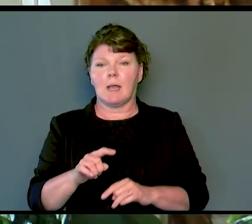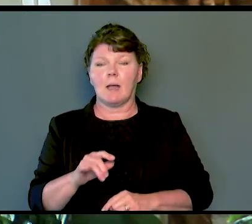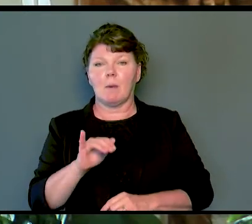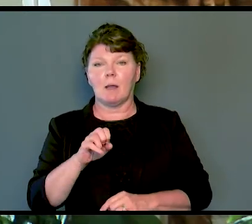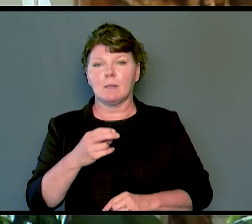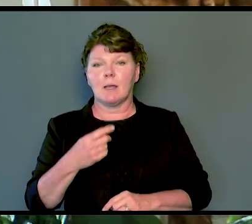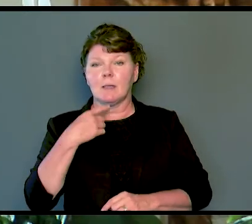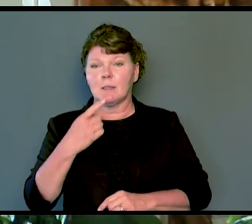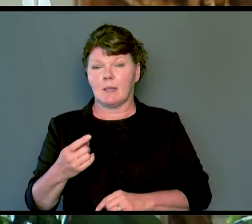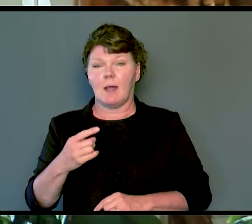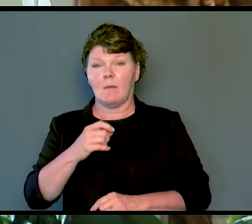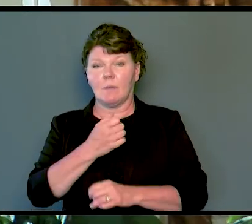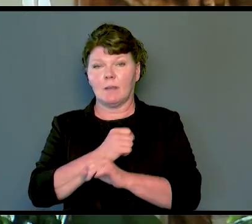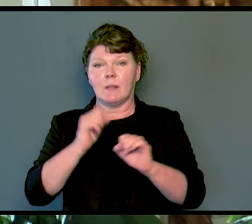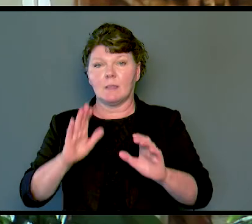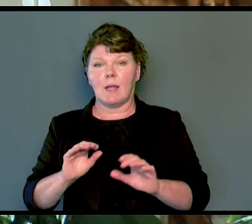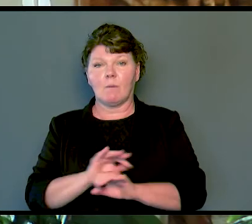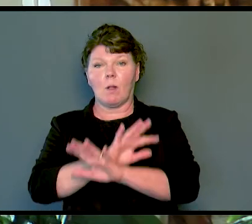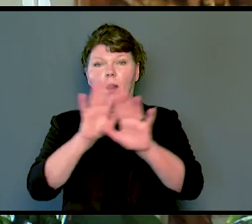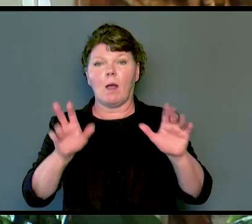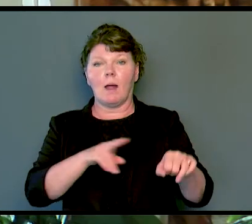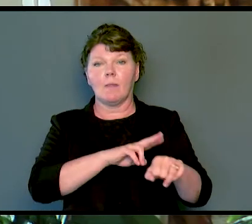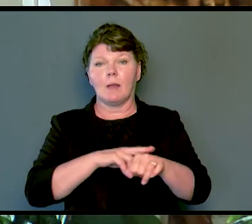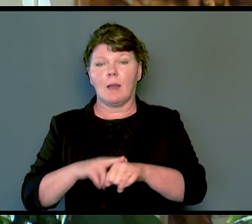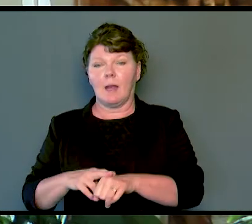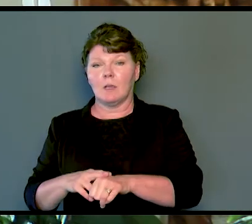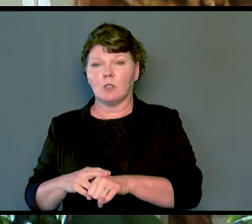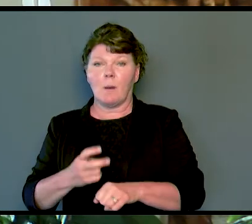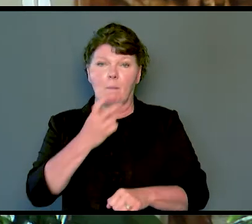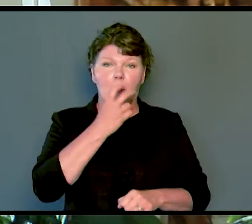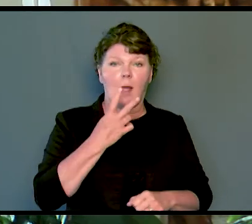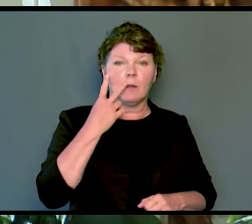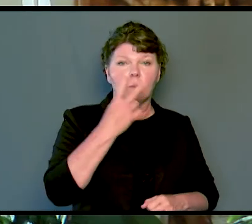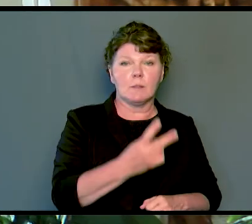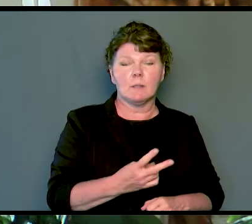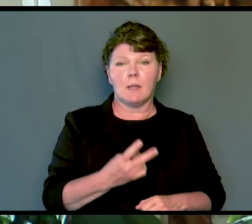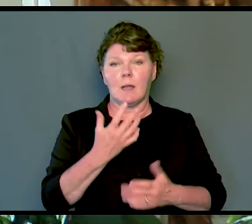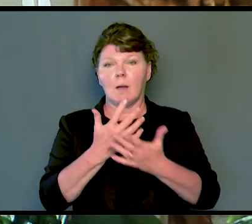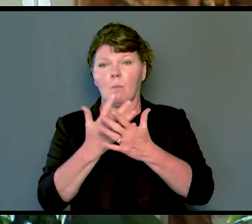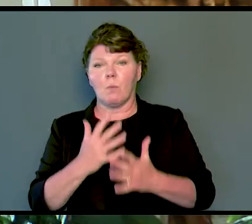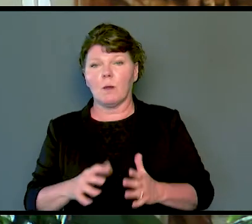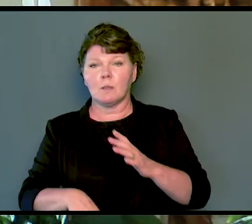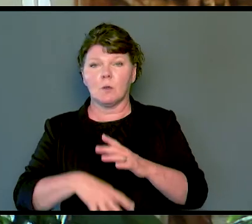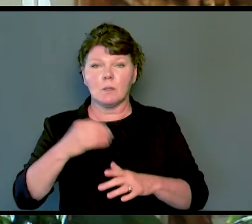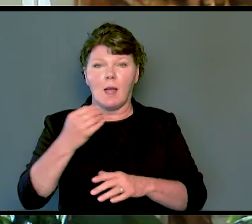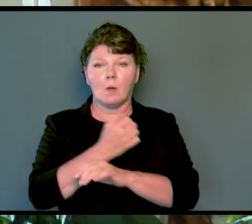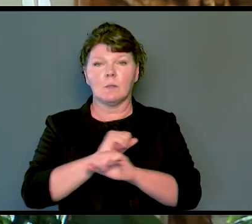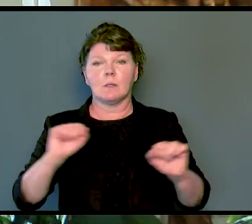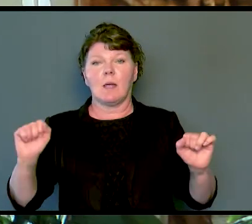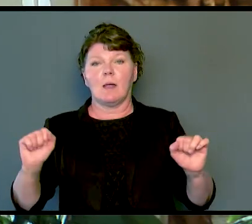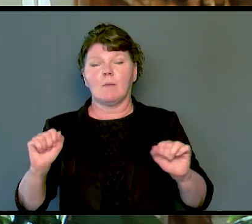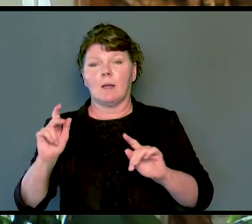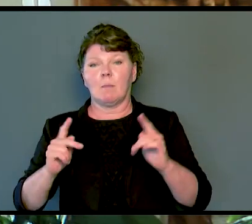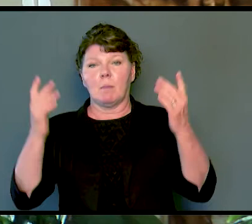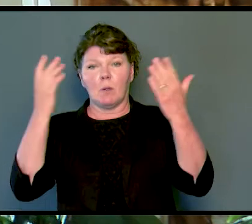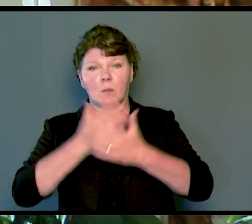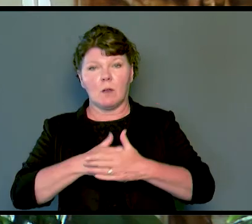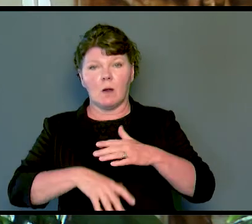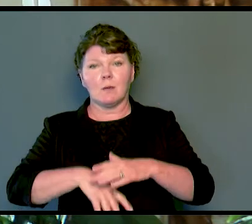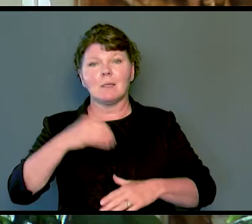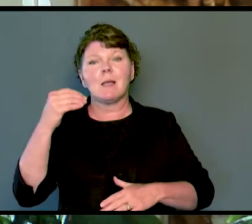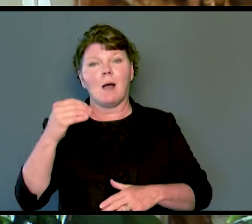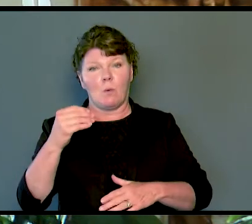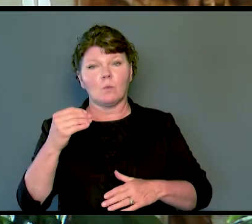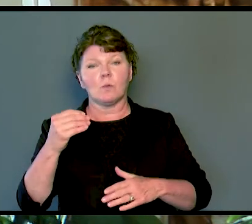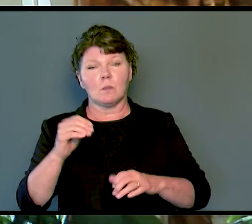Isaiah said that the Savior would be a light to the nations. He would give sight to the blind, bring prisoners out of the dungeon, and those living in